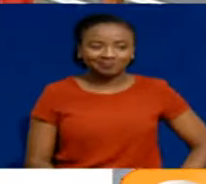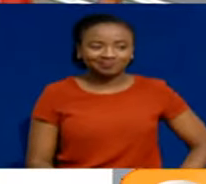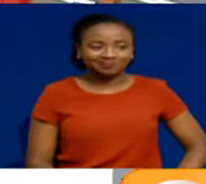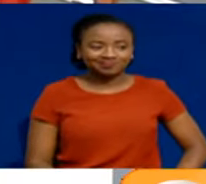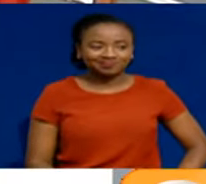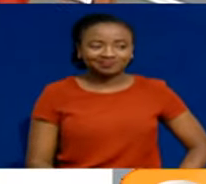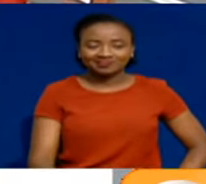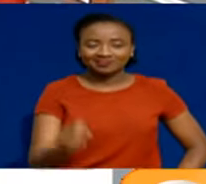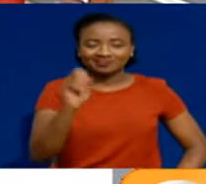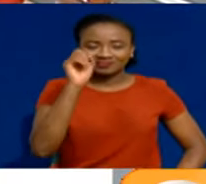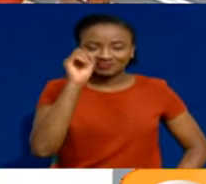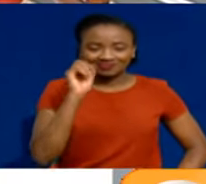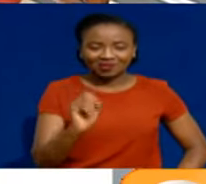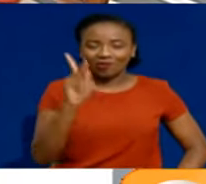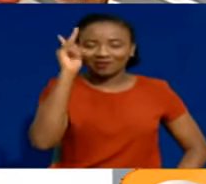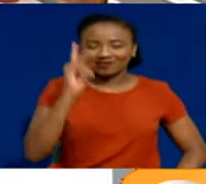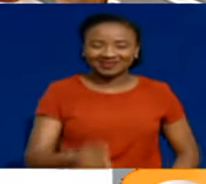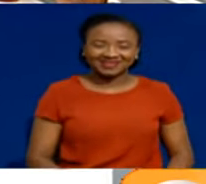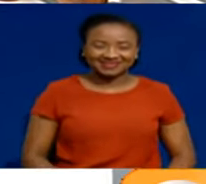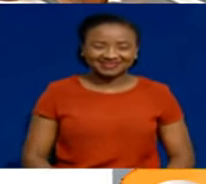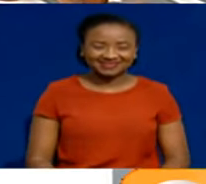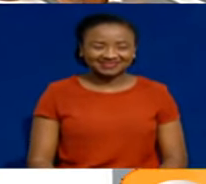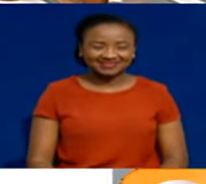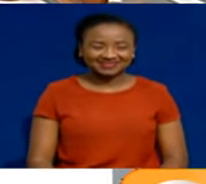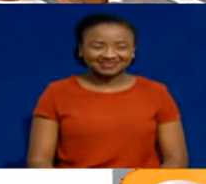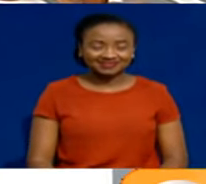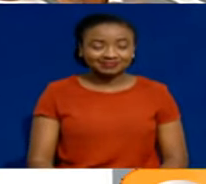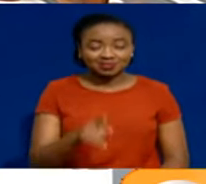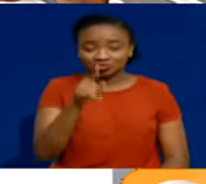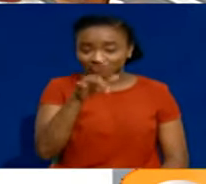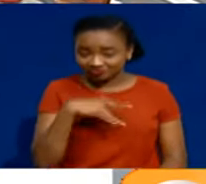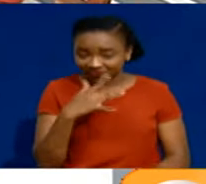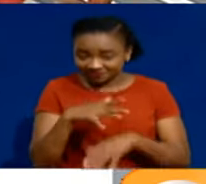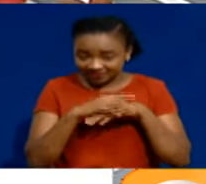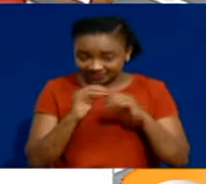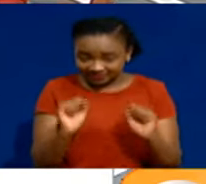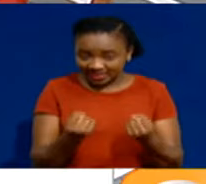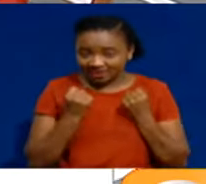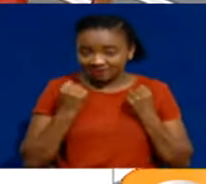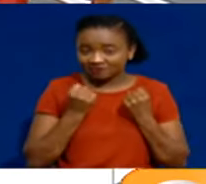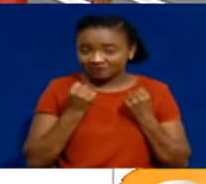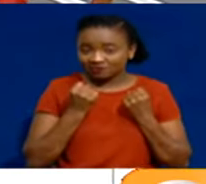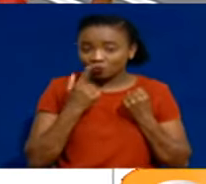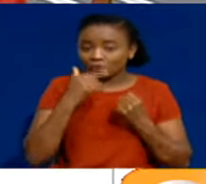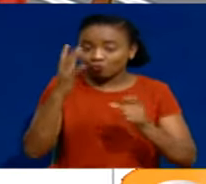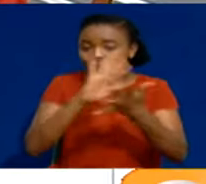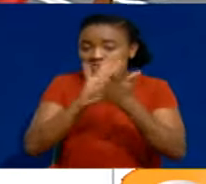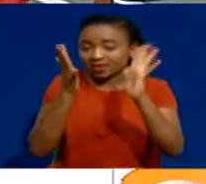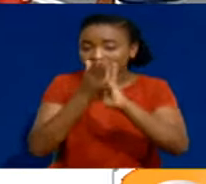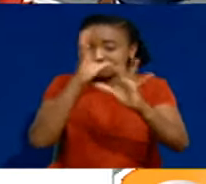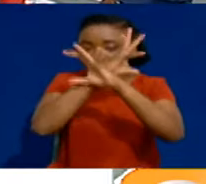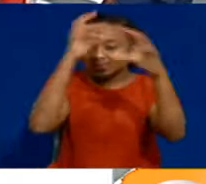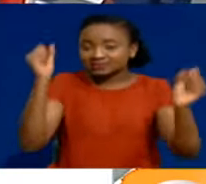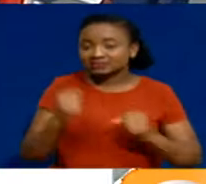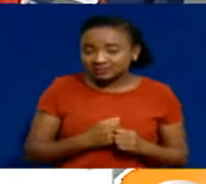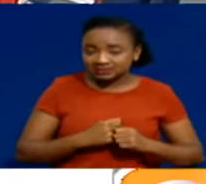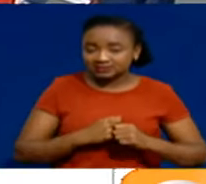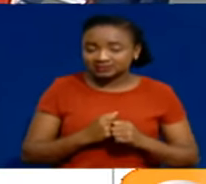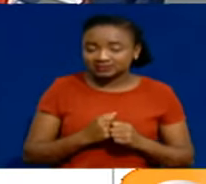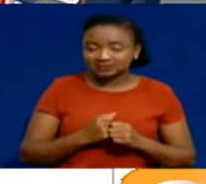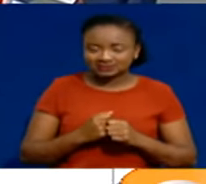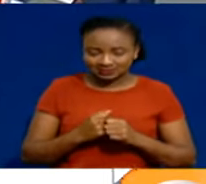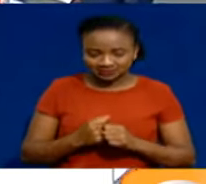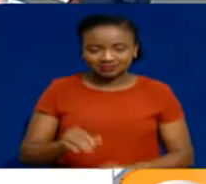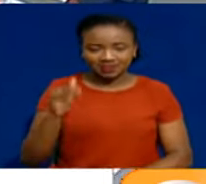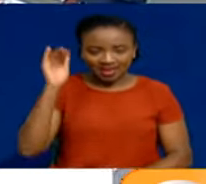We will be there. We will be there. In whose hands will you feel safe in 2022? That is the question. All right. And that is what